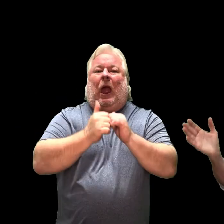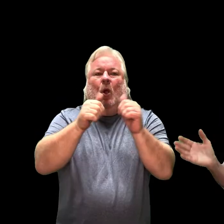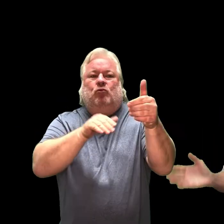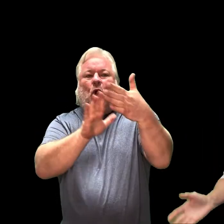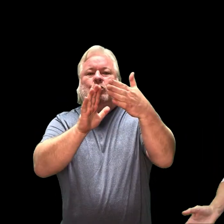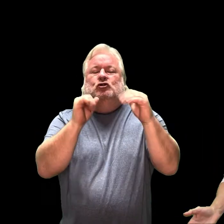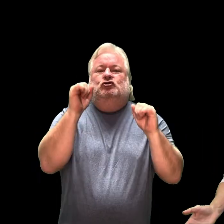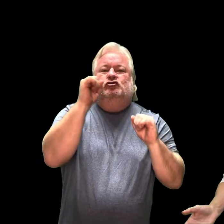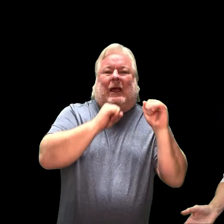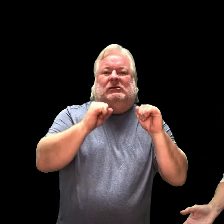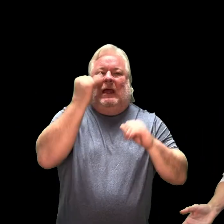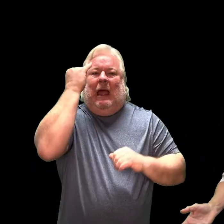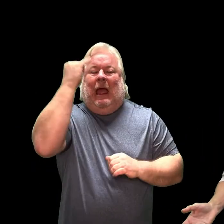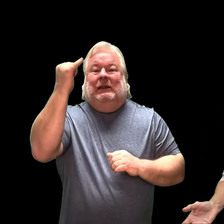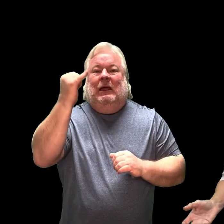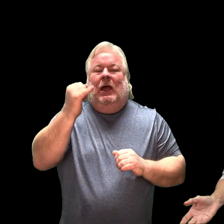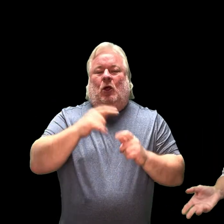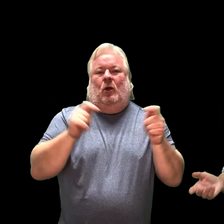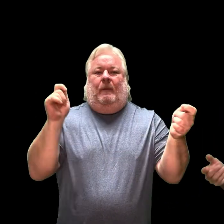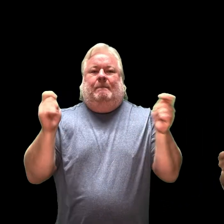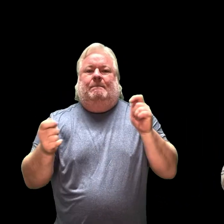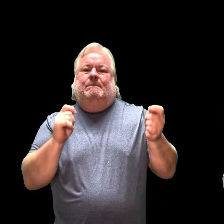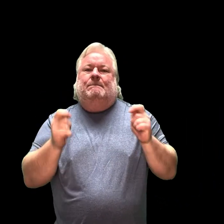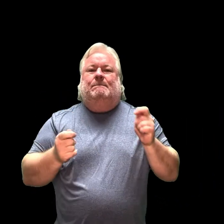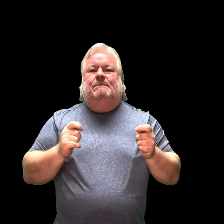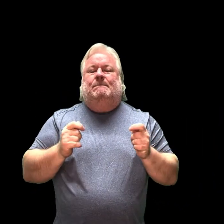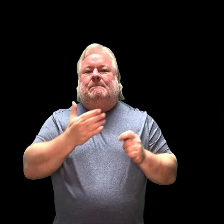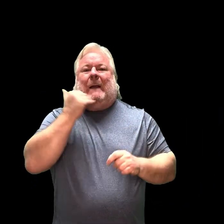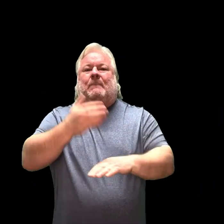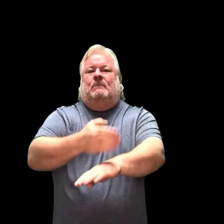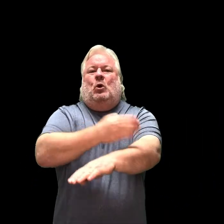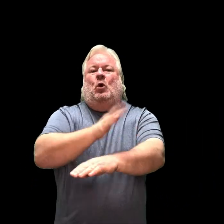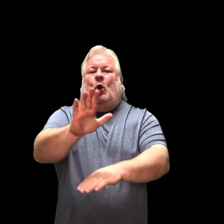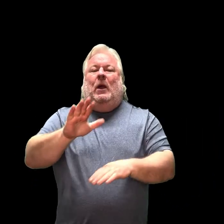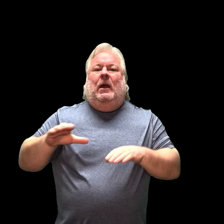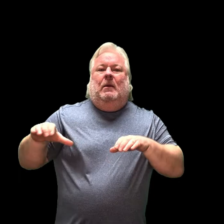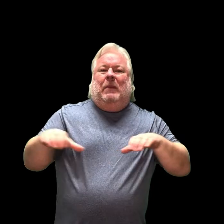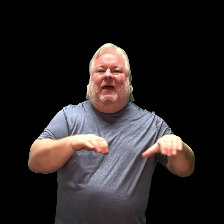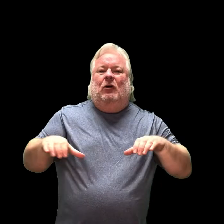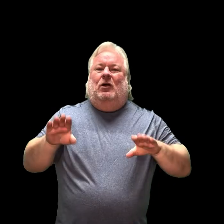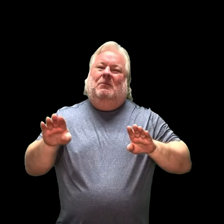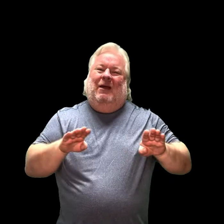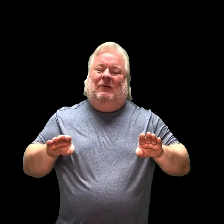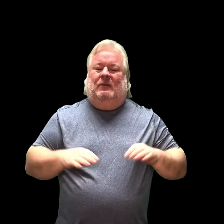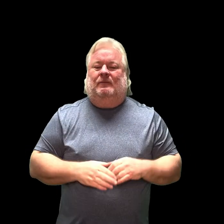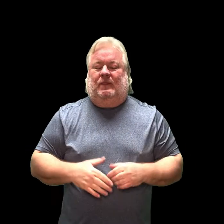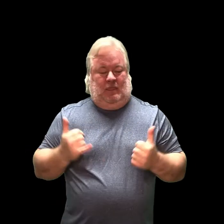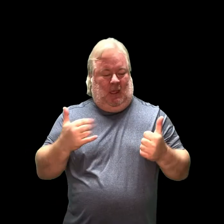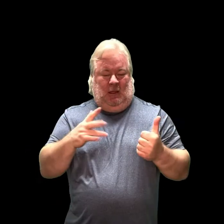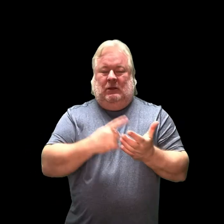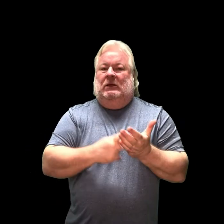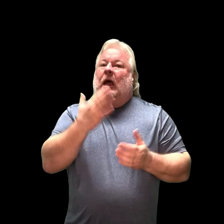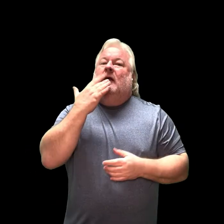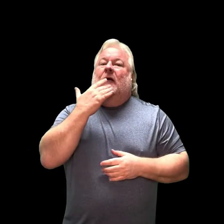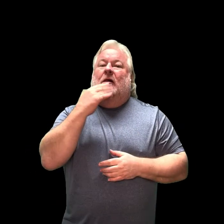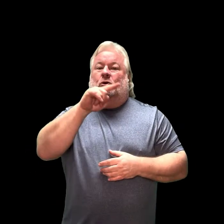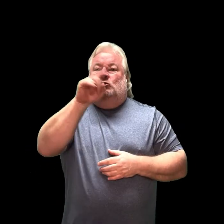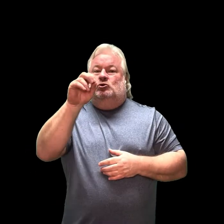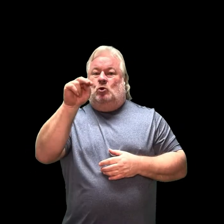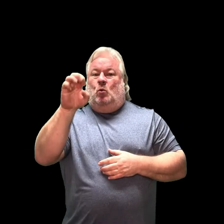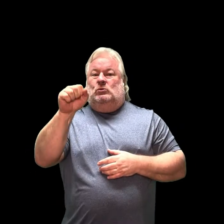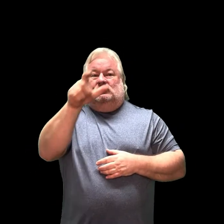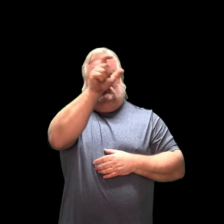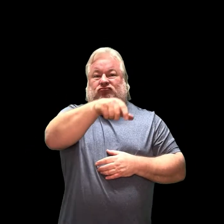right behavior. So today we went over the color of the zones,